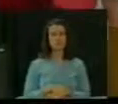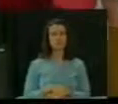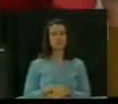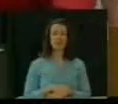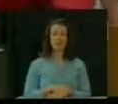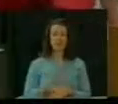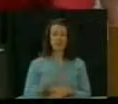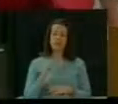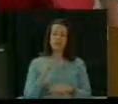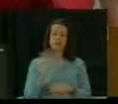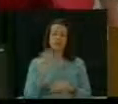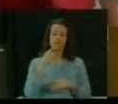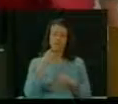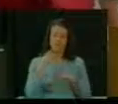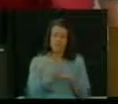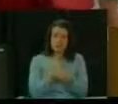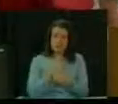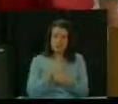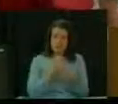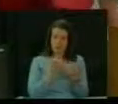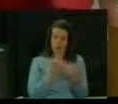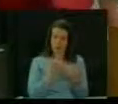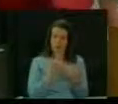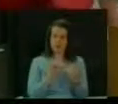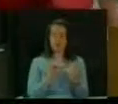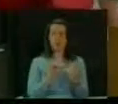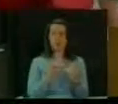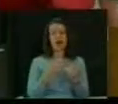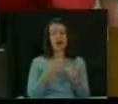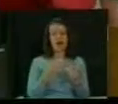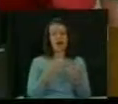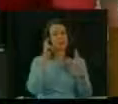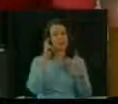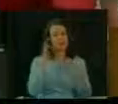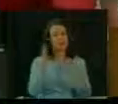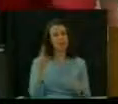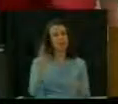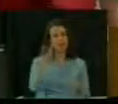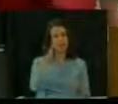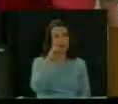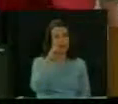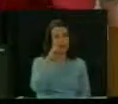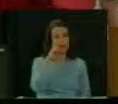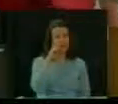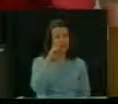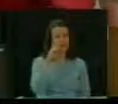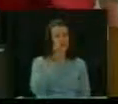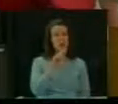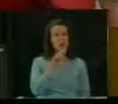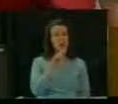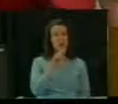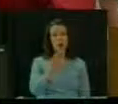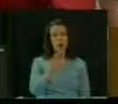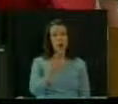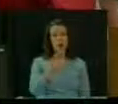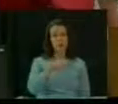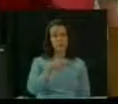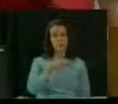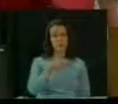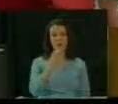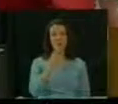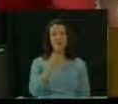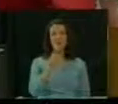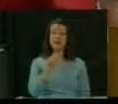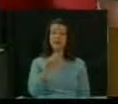comments, I just want to leave you with a comment. I was privileged to hear Robert Parham, who is the executive director